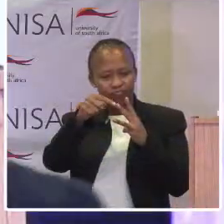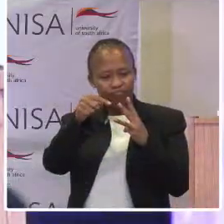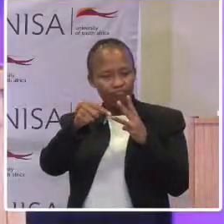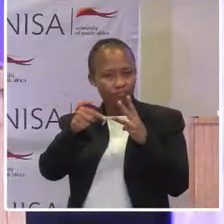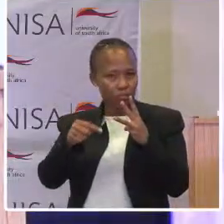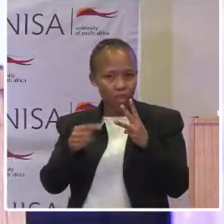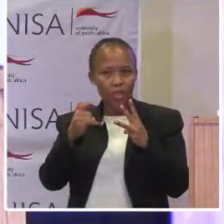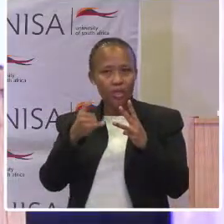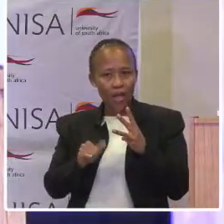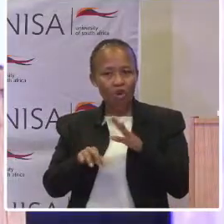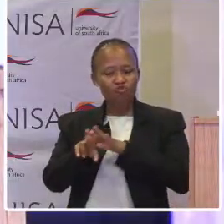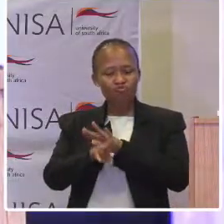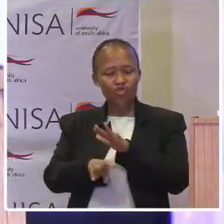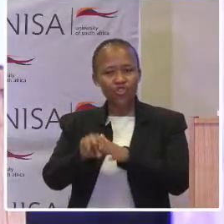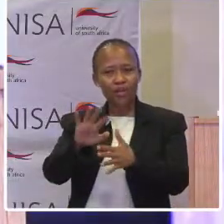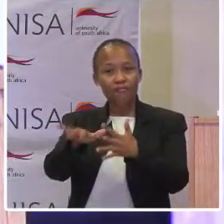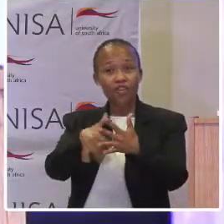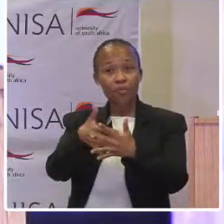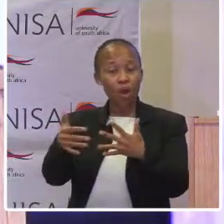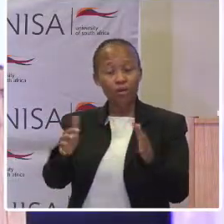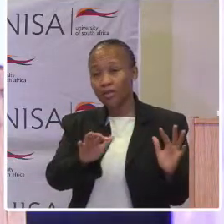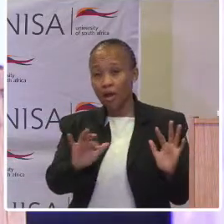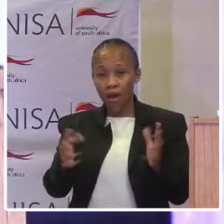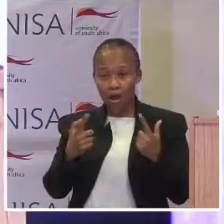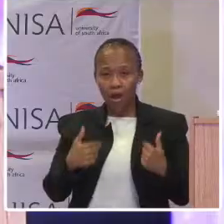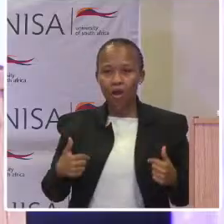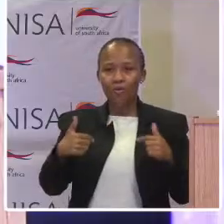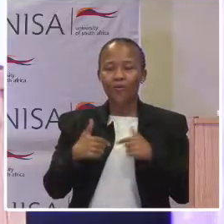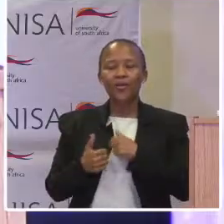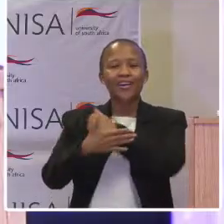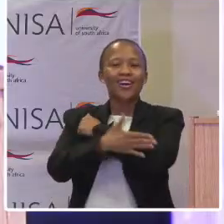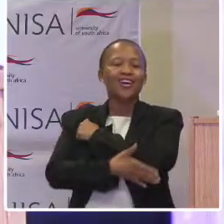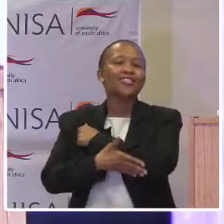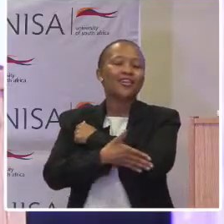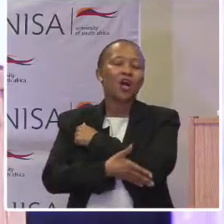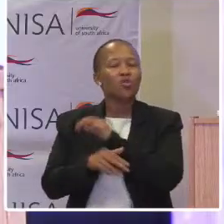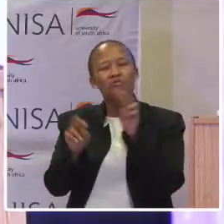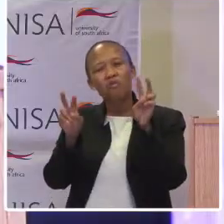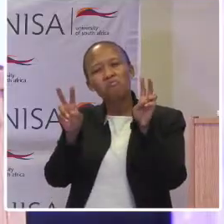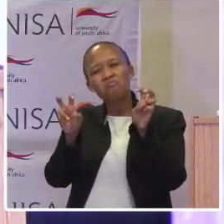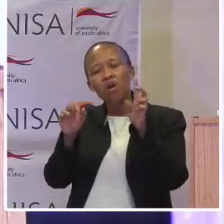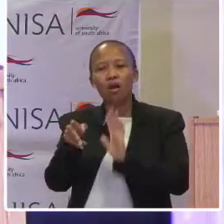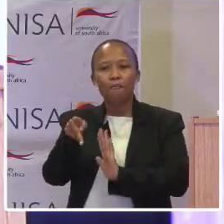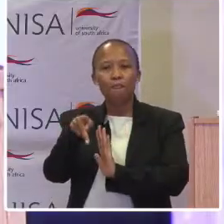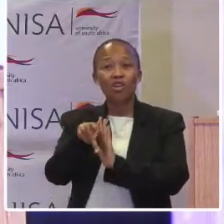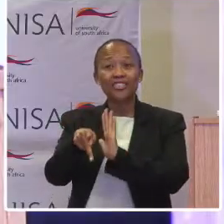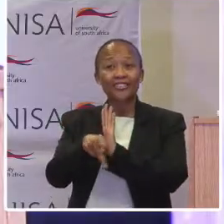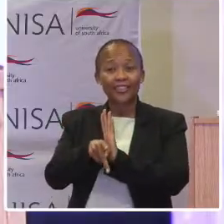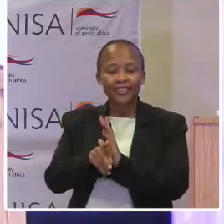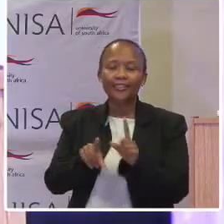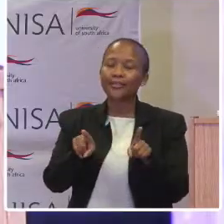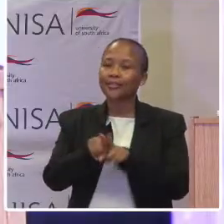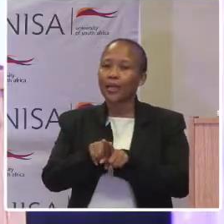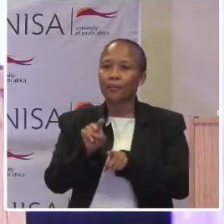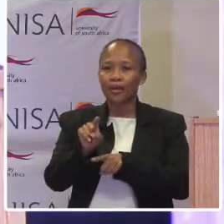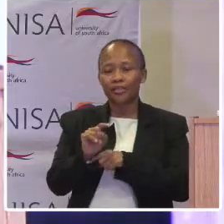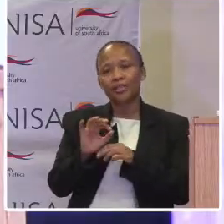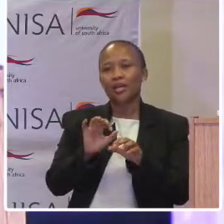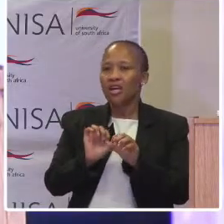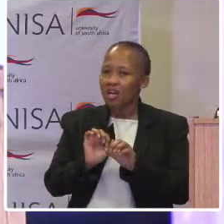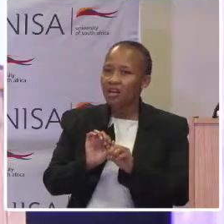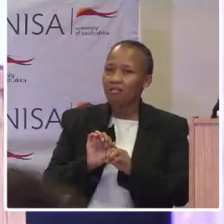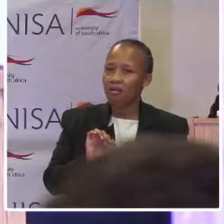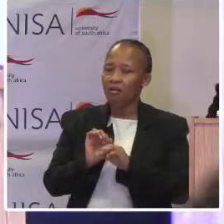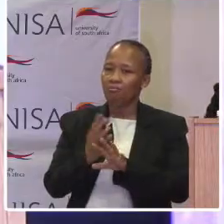regional frameworks as a country. Have they domesticated in terms of policies and also even the enforcement and the